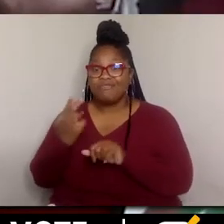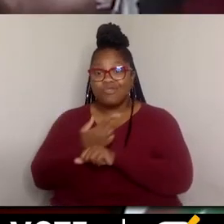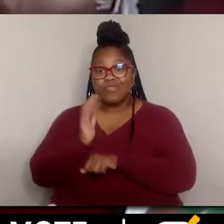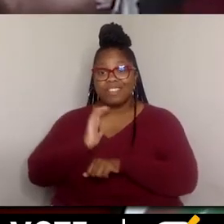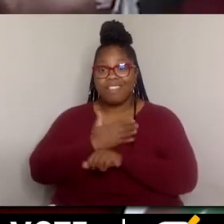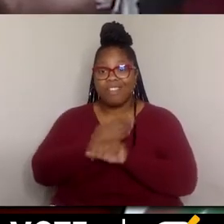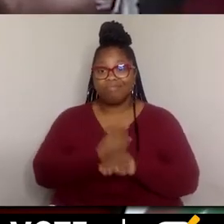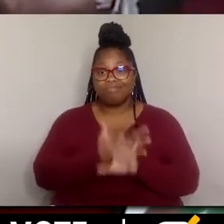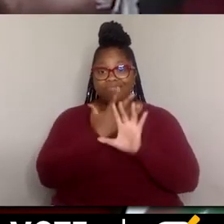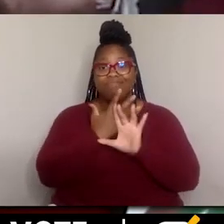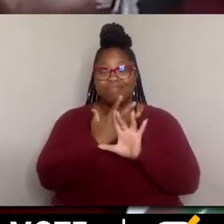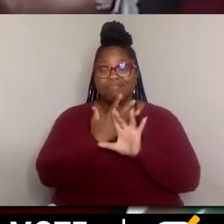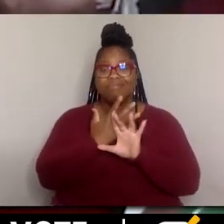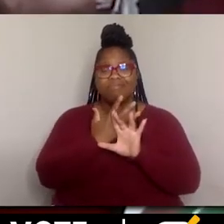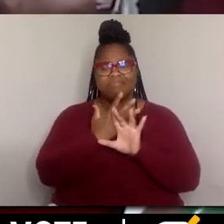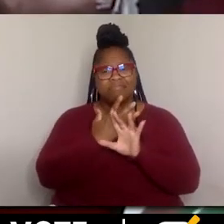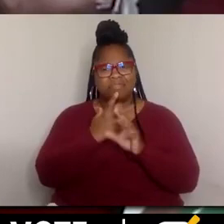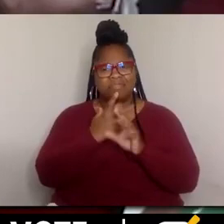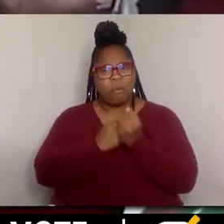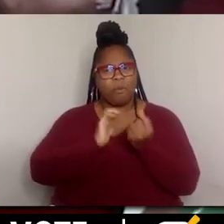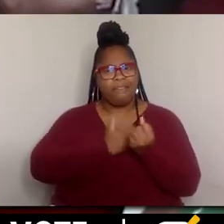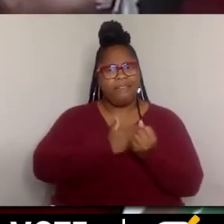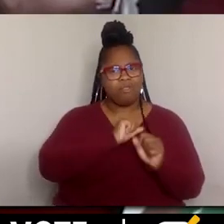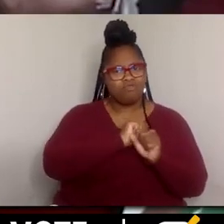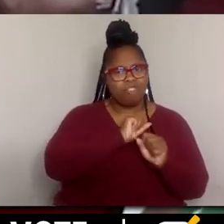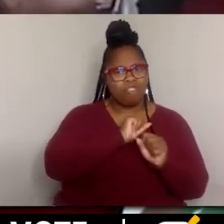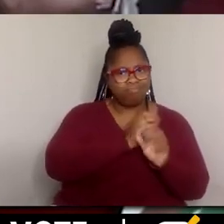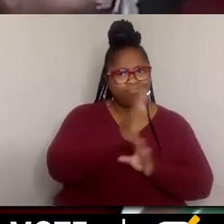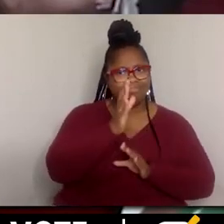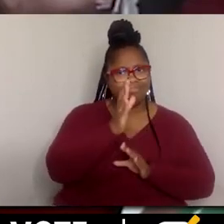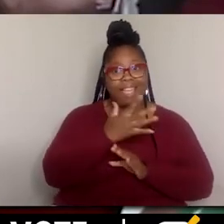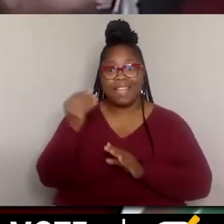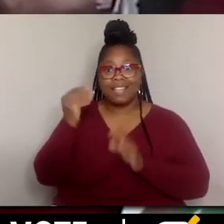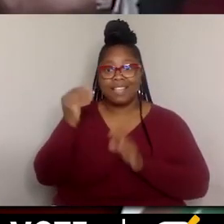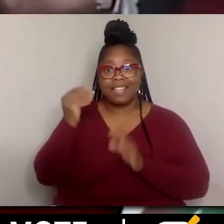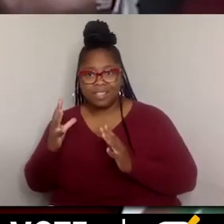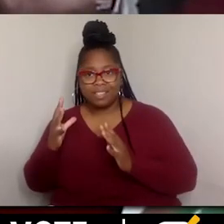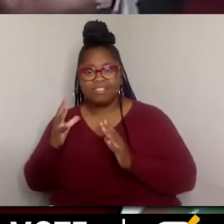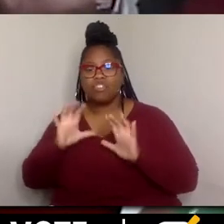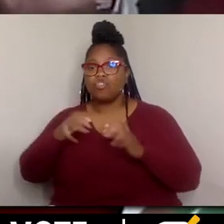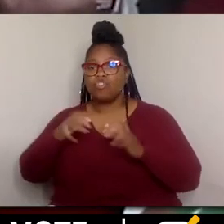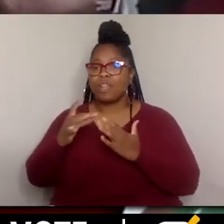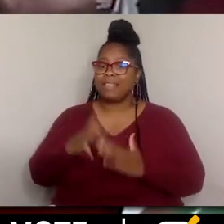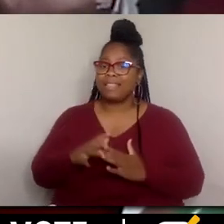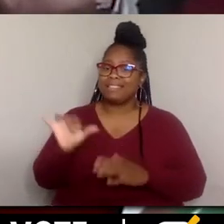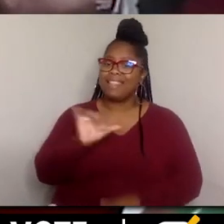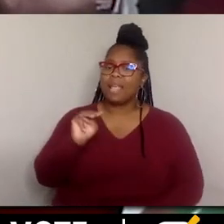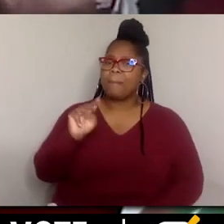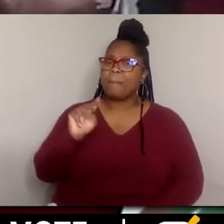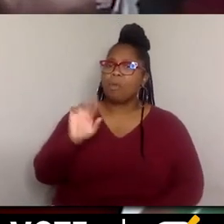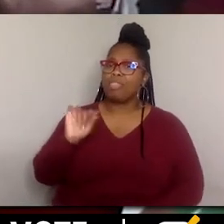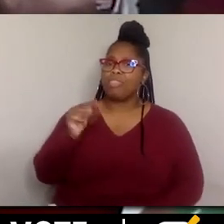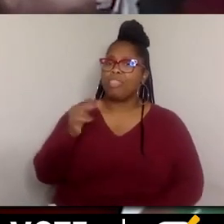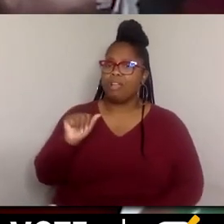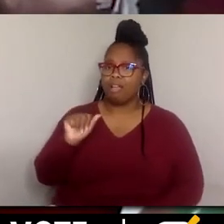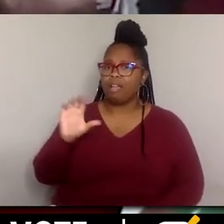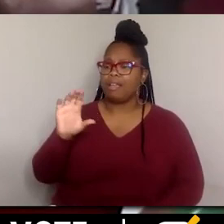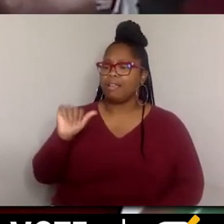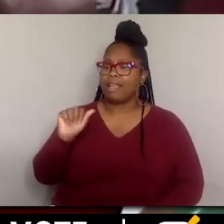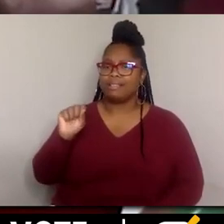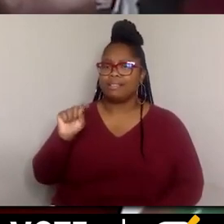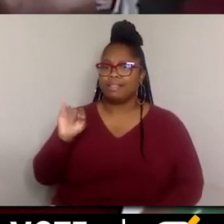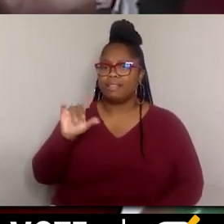and our students. Chapter leaders like Martha Castillo and Susie Quintero